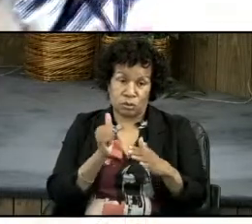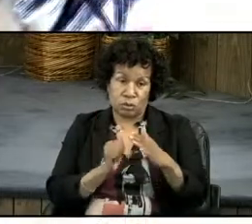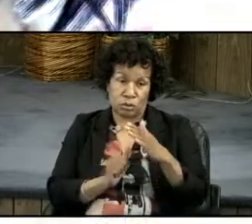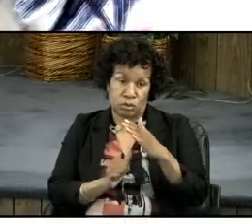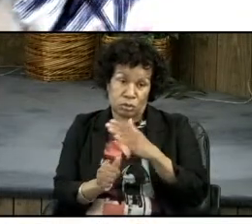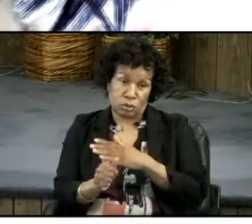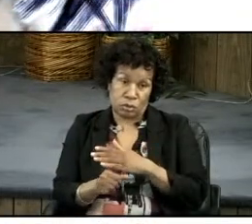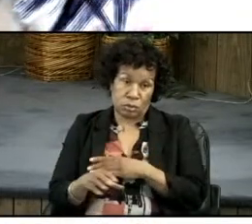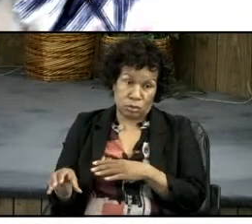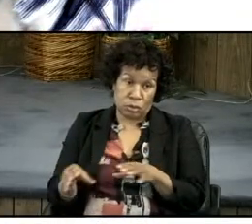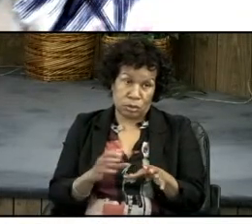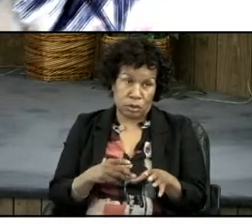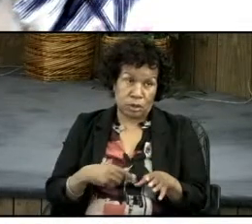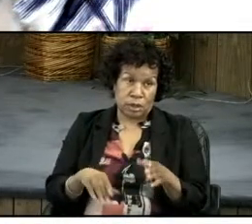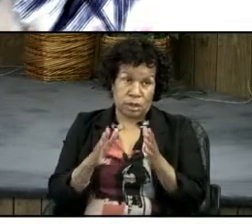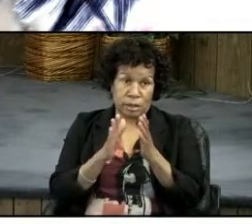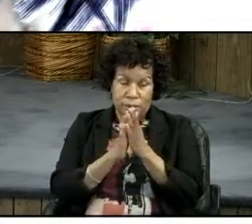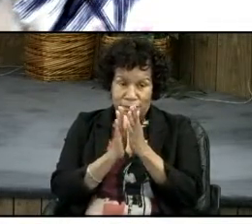enough?